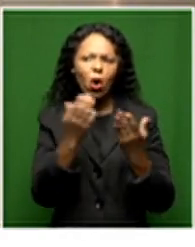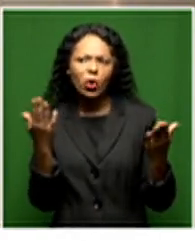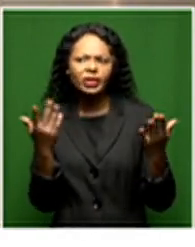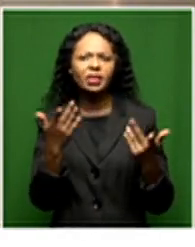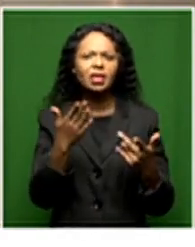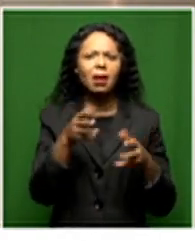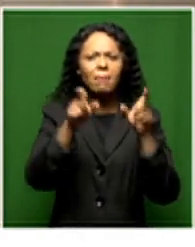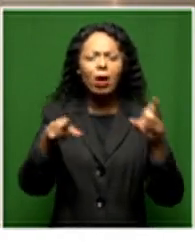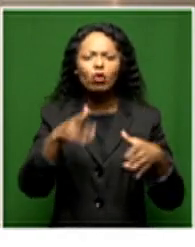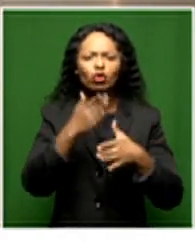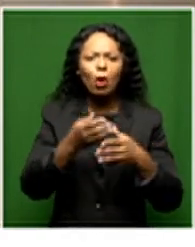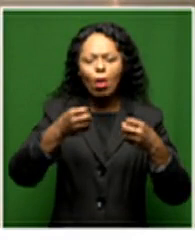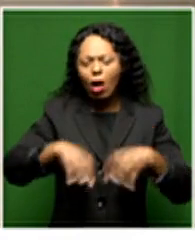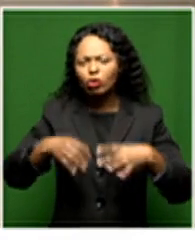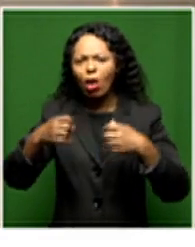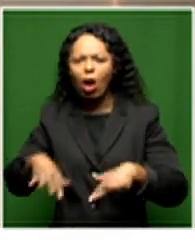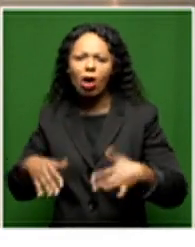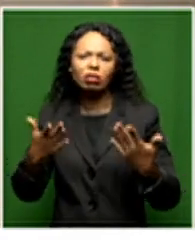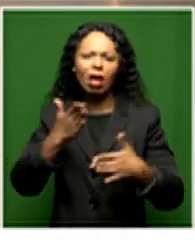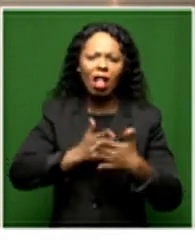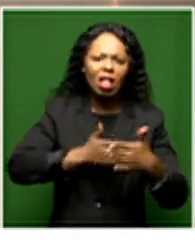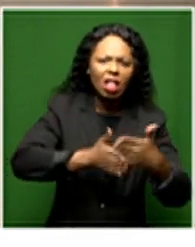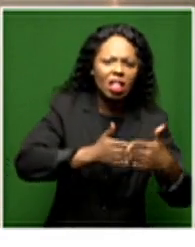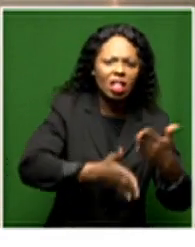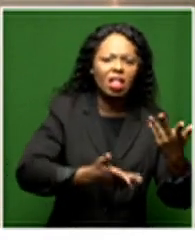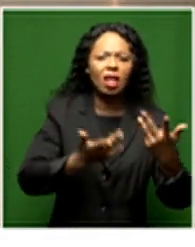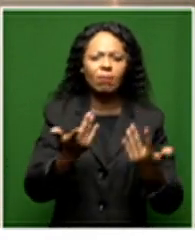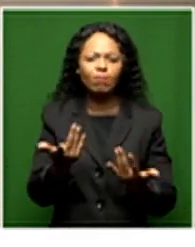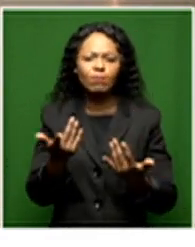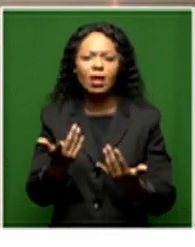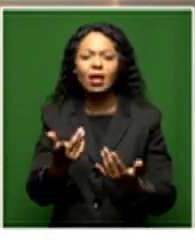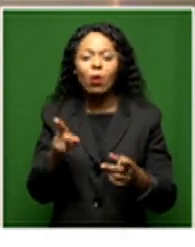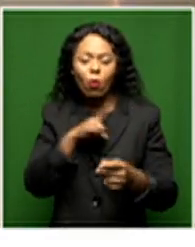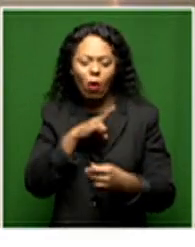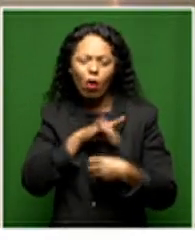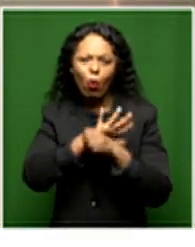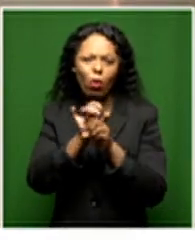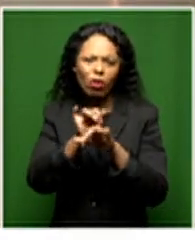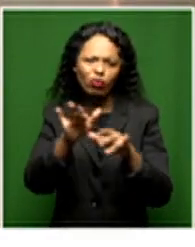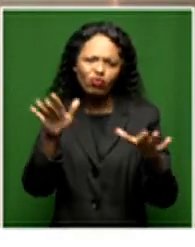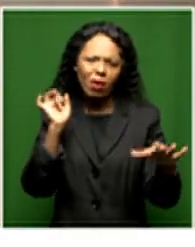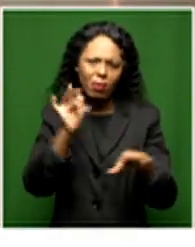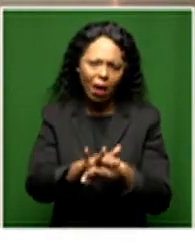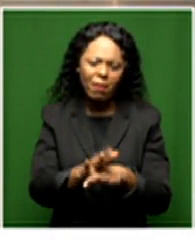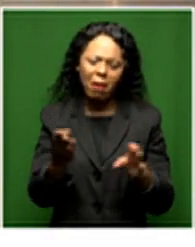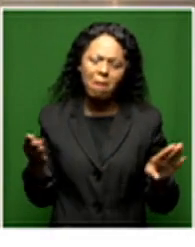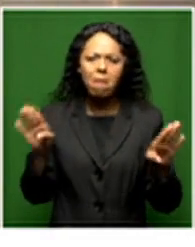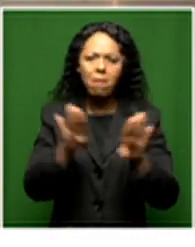recent months, but very clearly the net effect is that this industry over the COVID-19